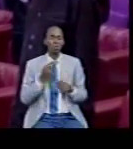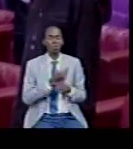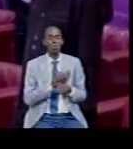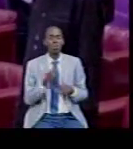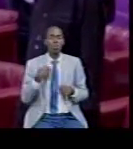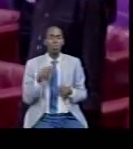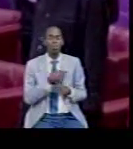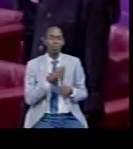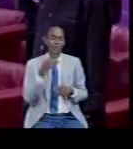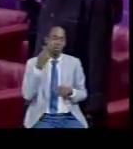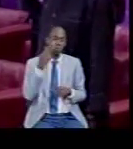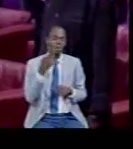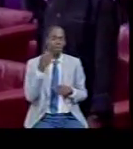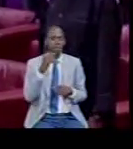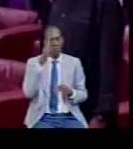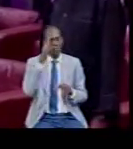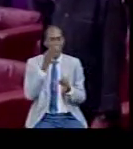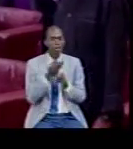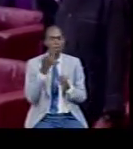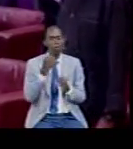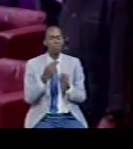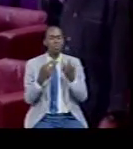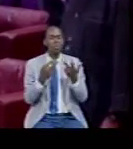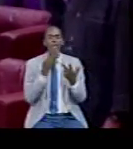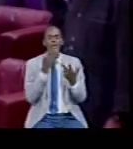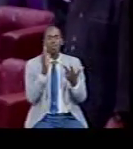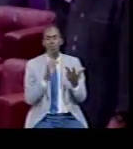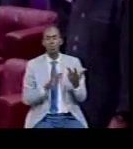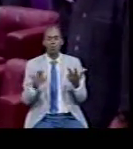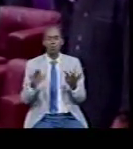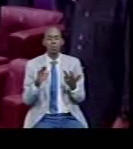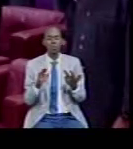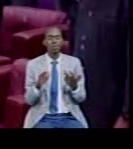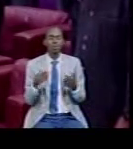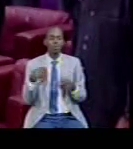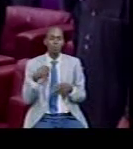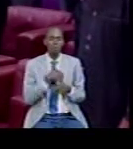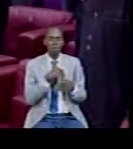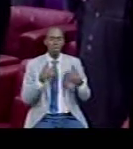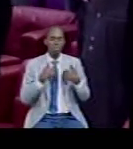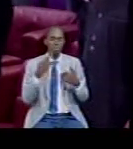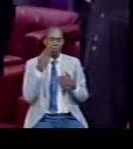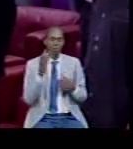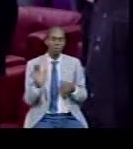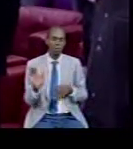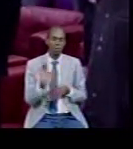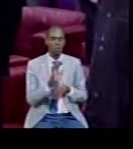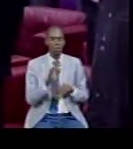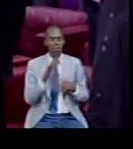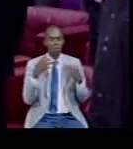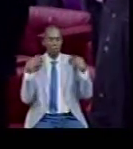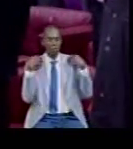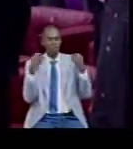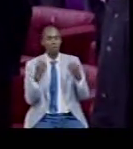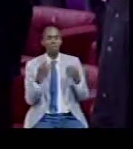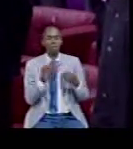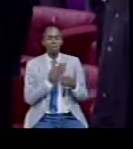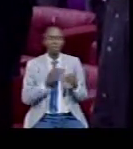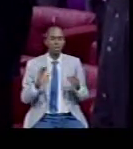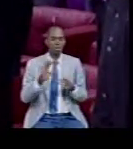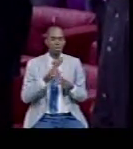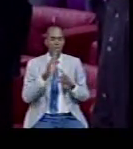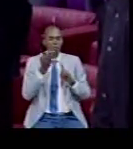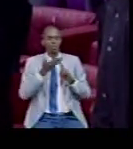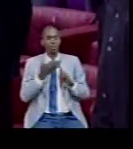see the faith of Shadrach, Meshach, and Abednego. We see their courage. We see their conviction. We see